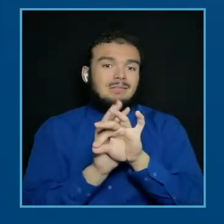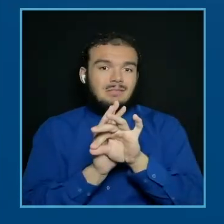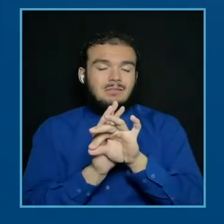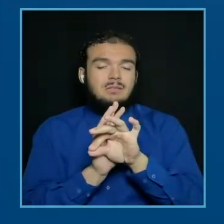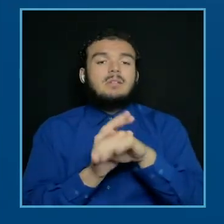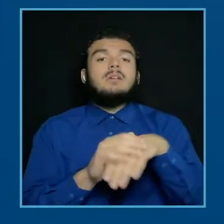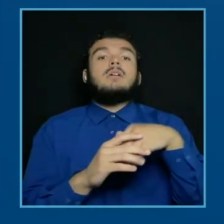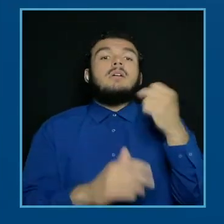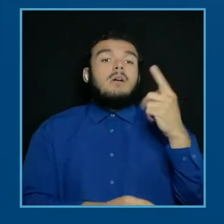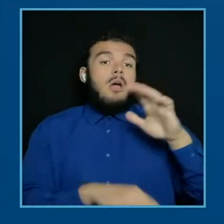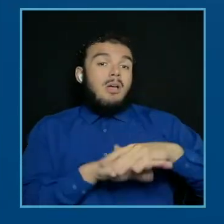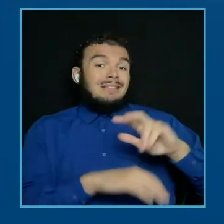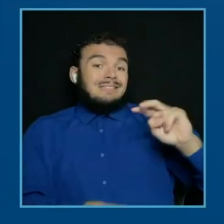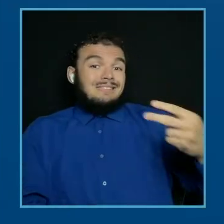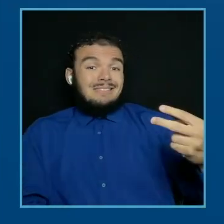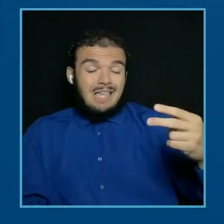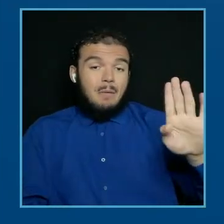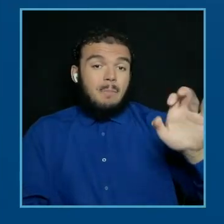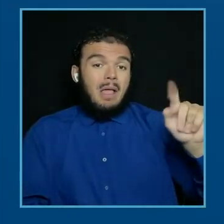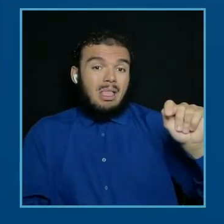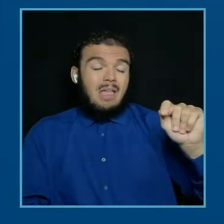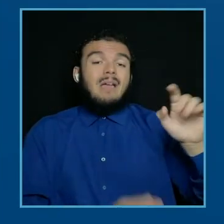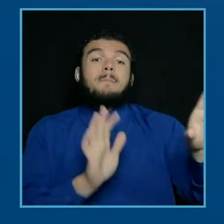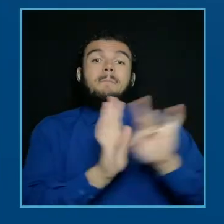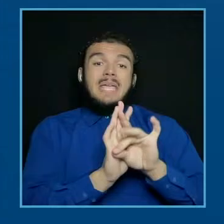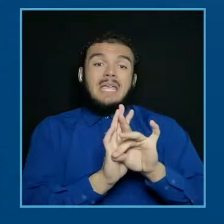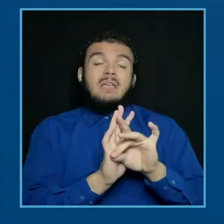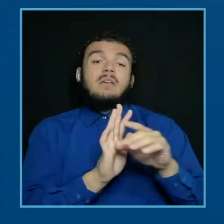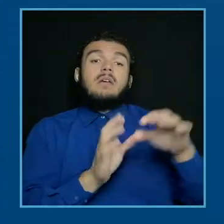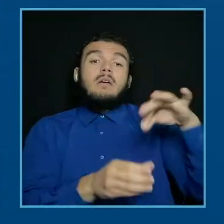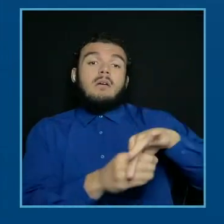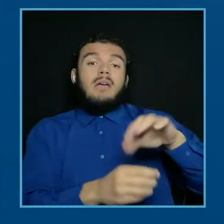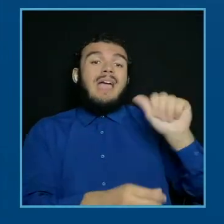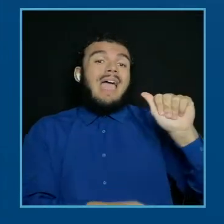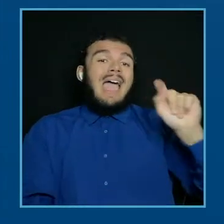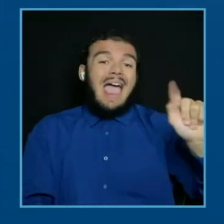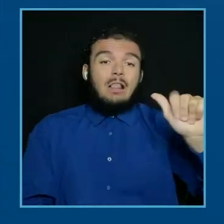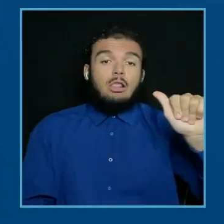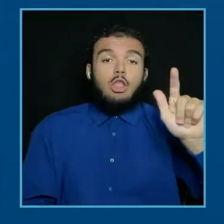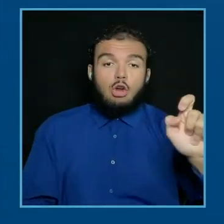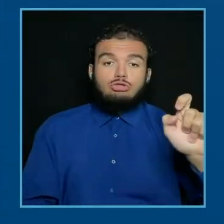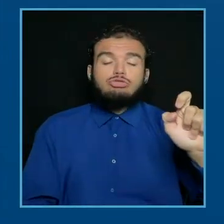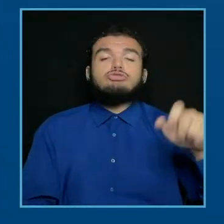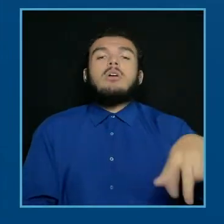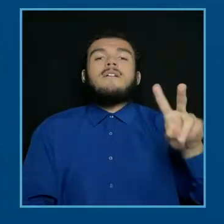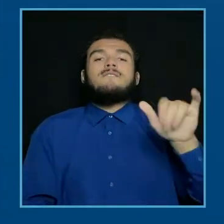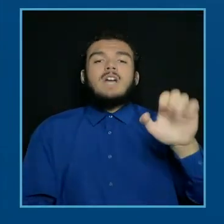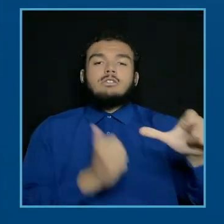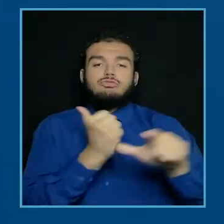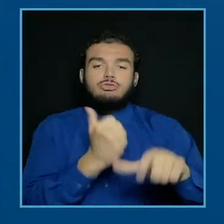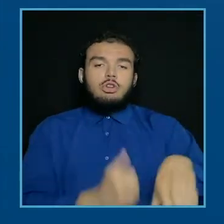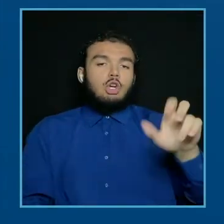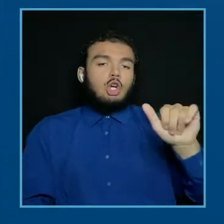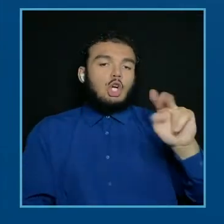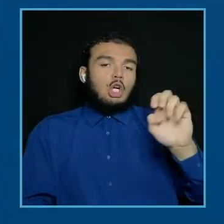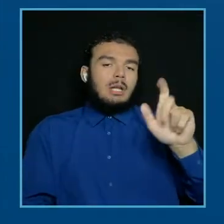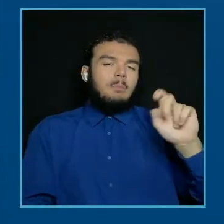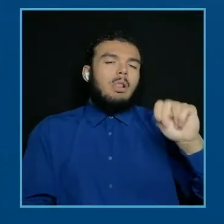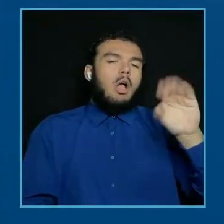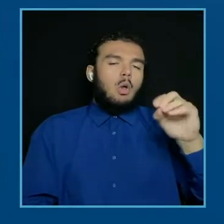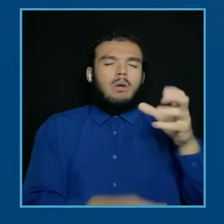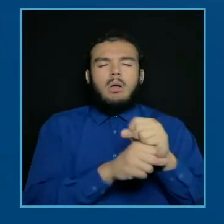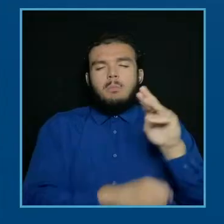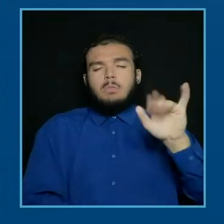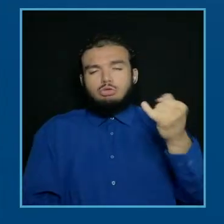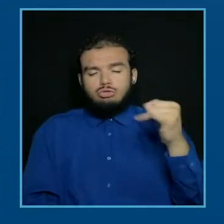the second ballot to elect the first of the at-large vice chairs, Artie Blanco received a majority of the votes